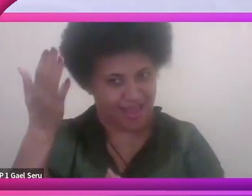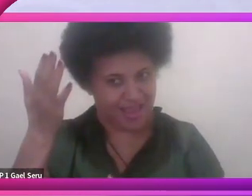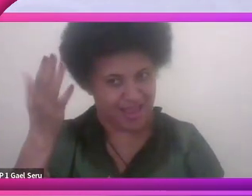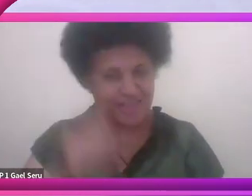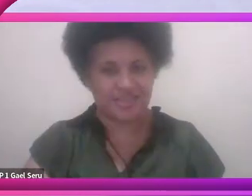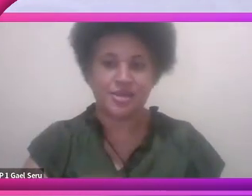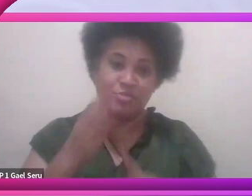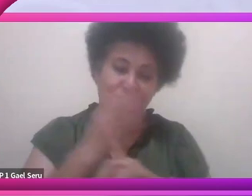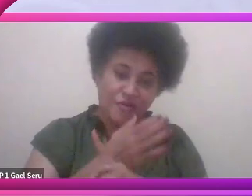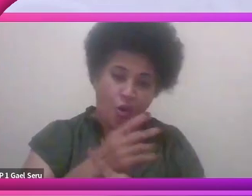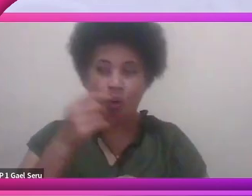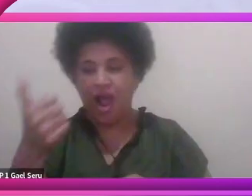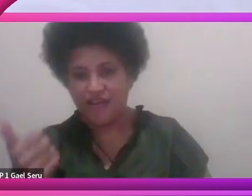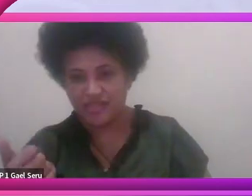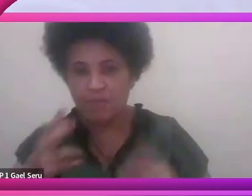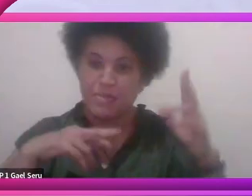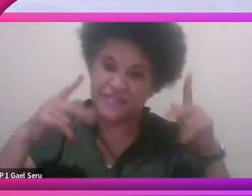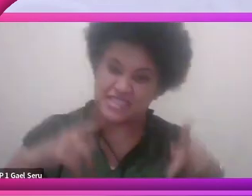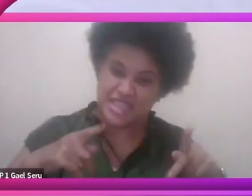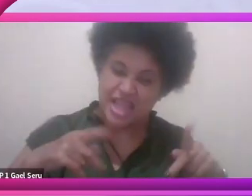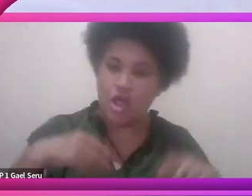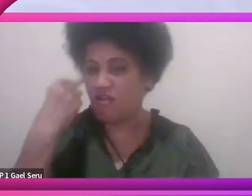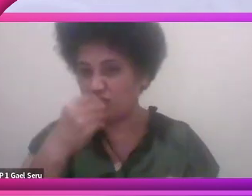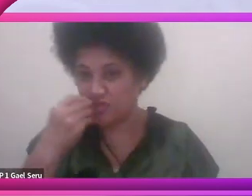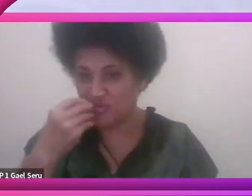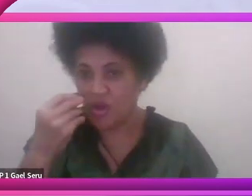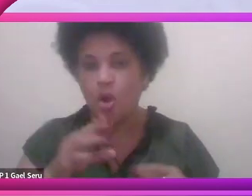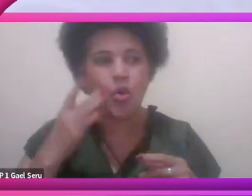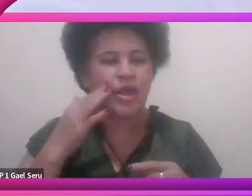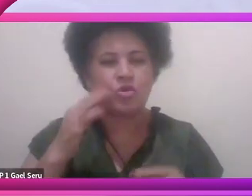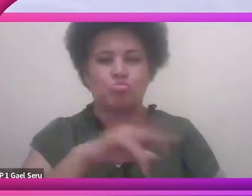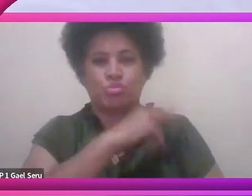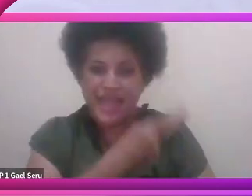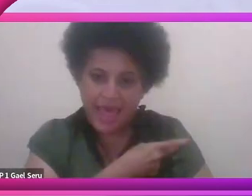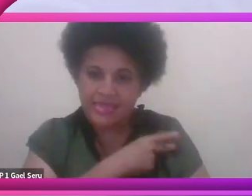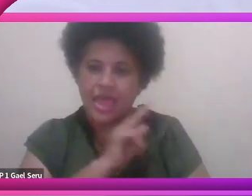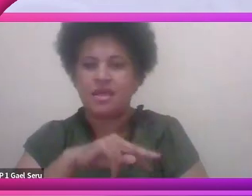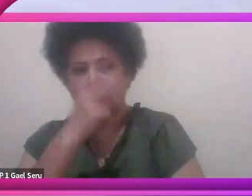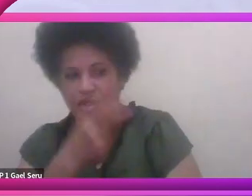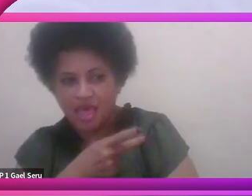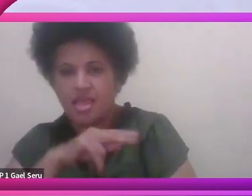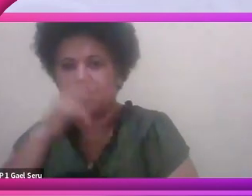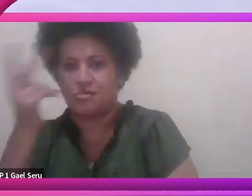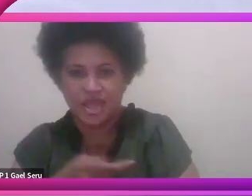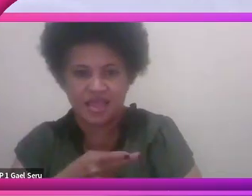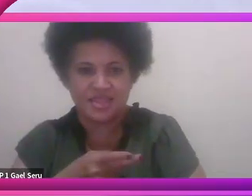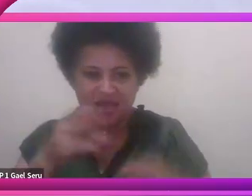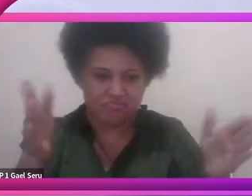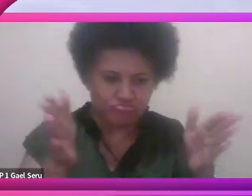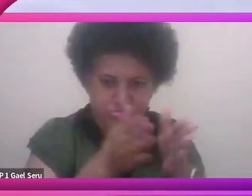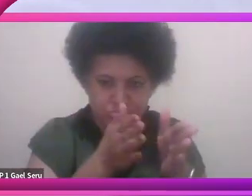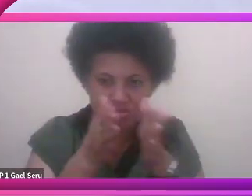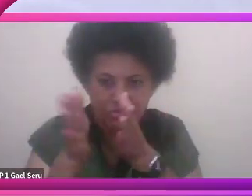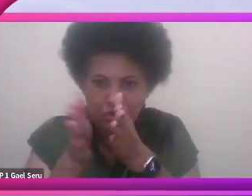physical, nutrition, and when you have a consecutive pregnancy. In the short term, because the woman involved, the